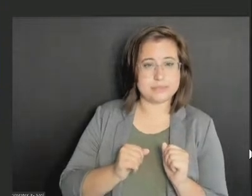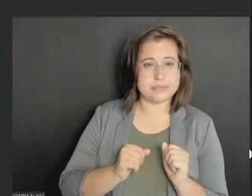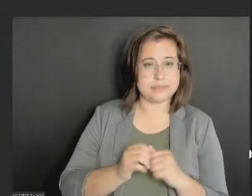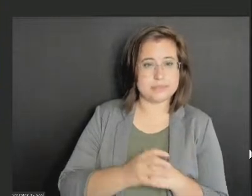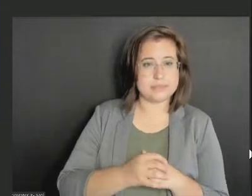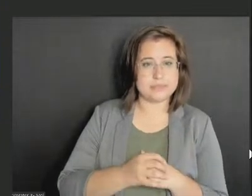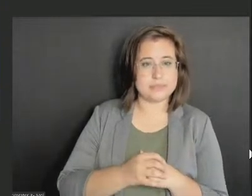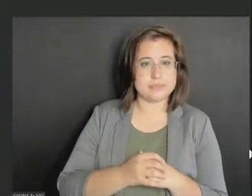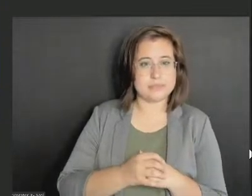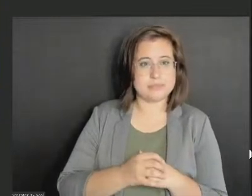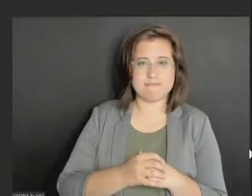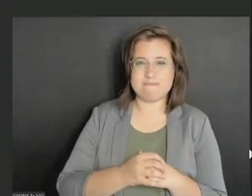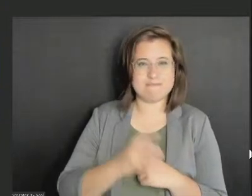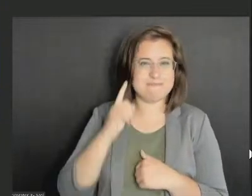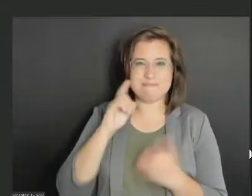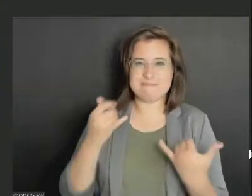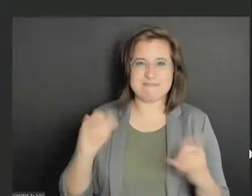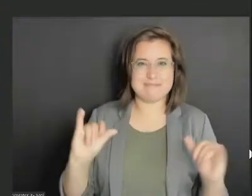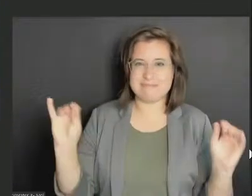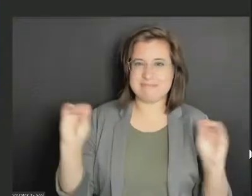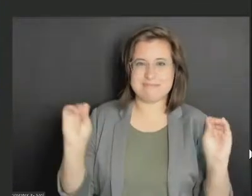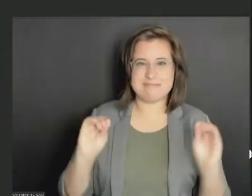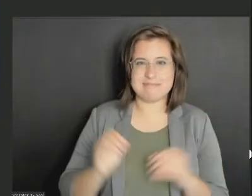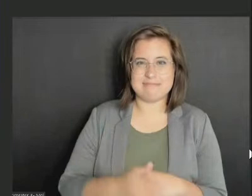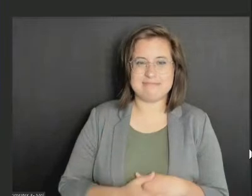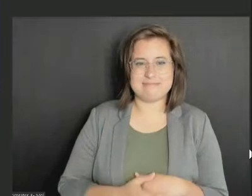I do not hear you.